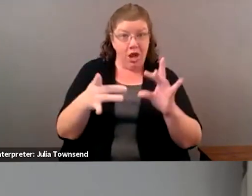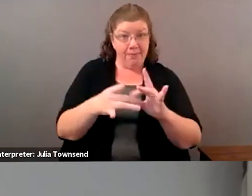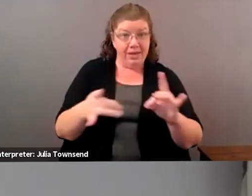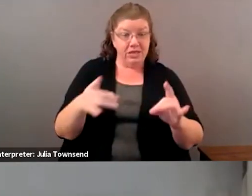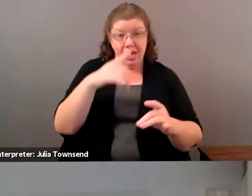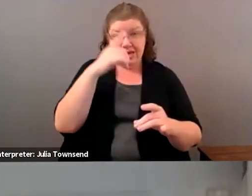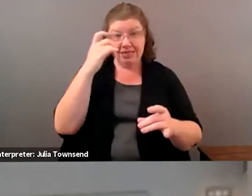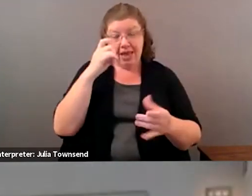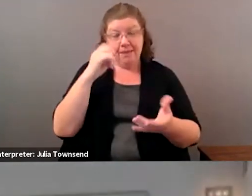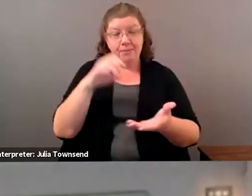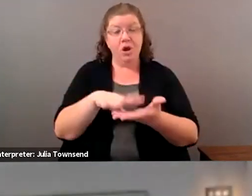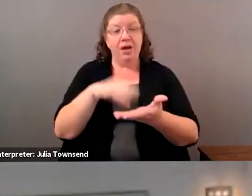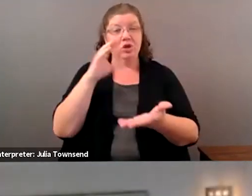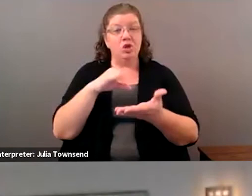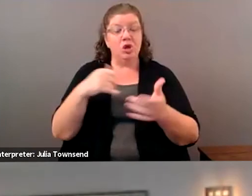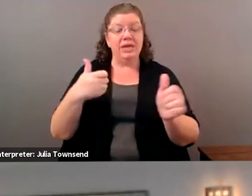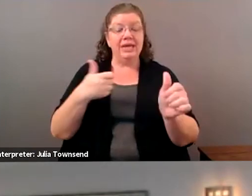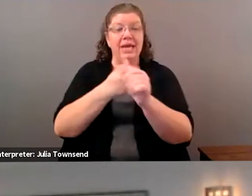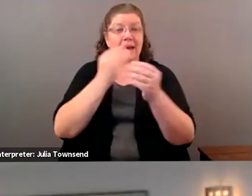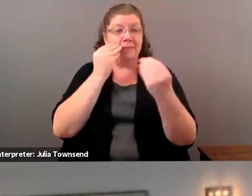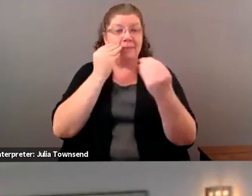of Learning update?